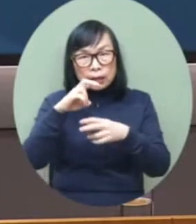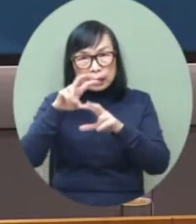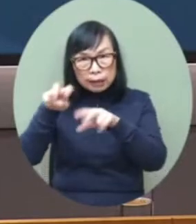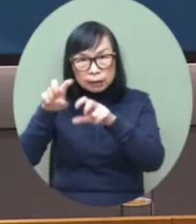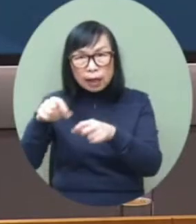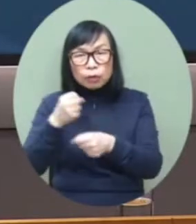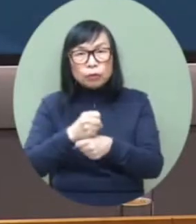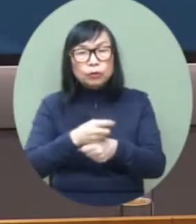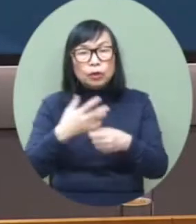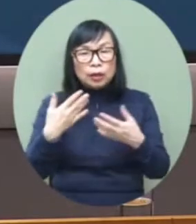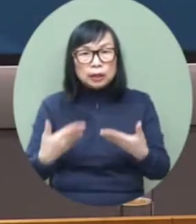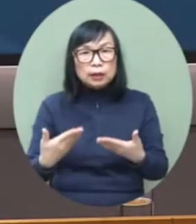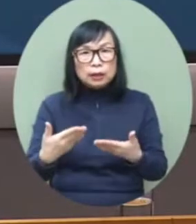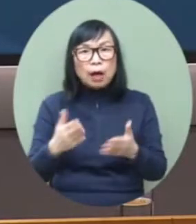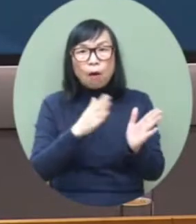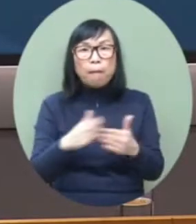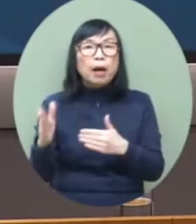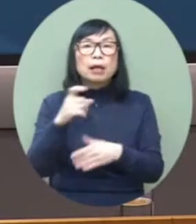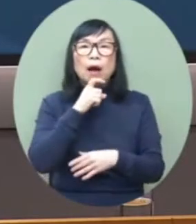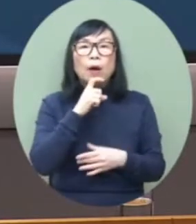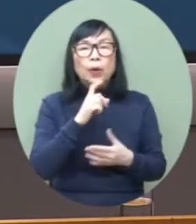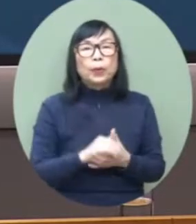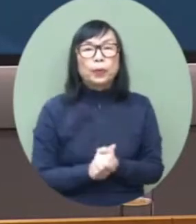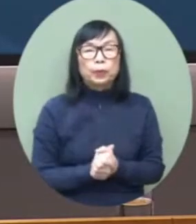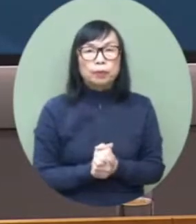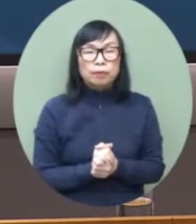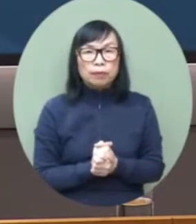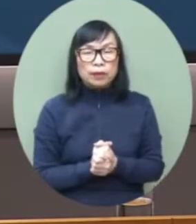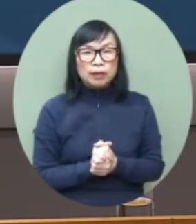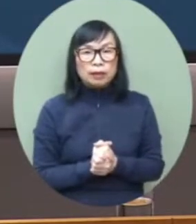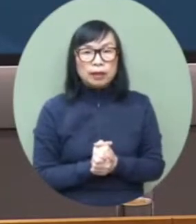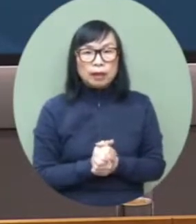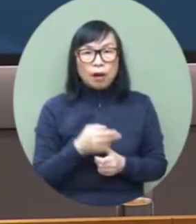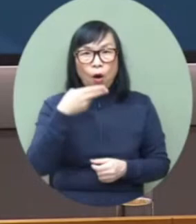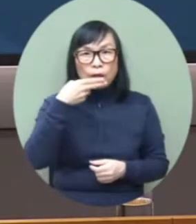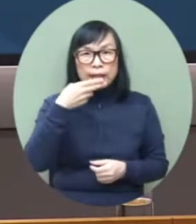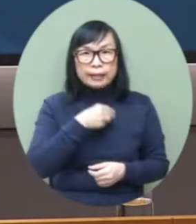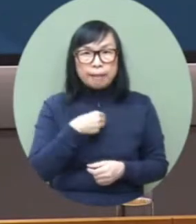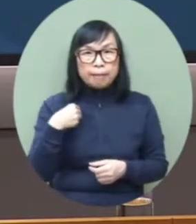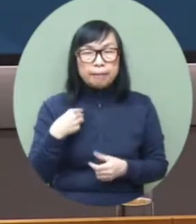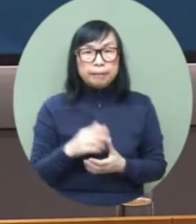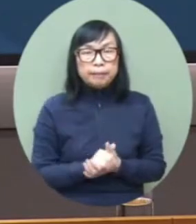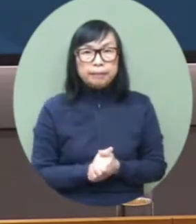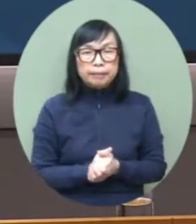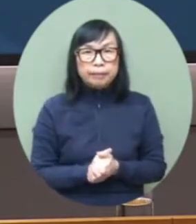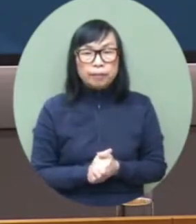testing in Hong Kong, and we are making suitable arrangements.